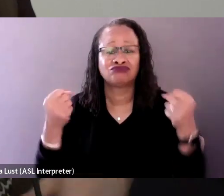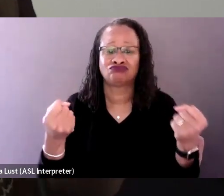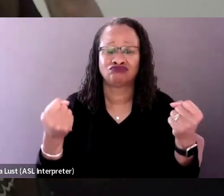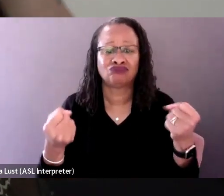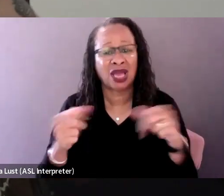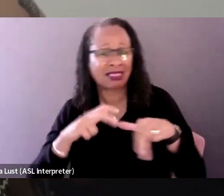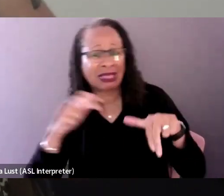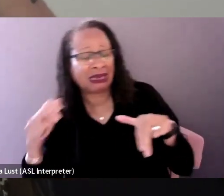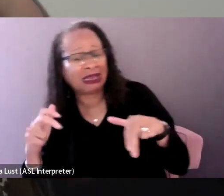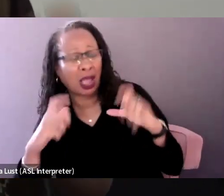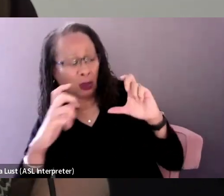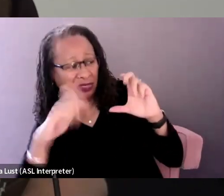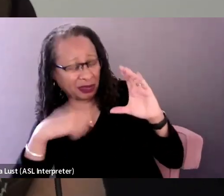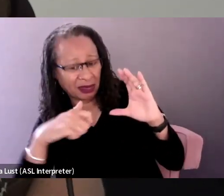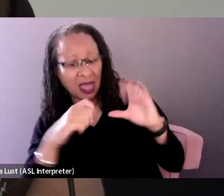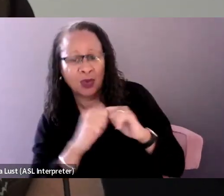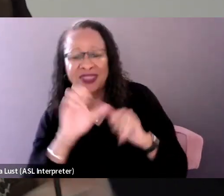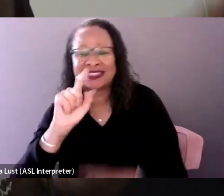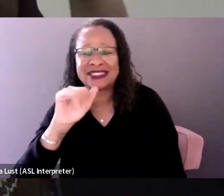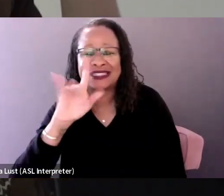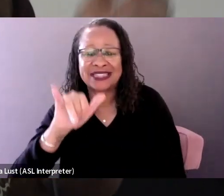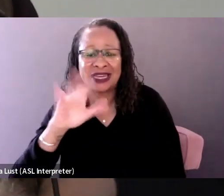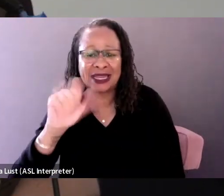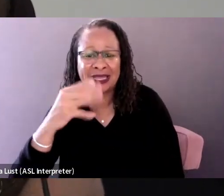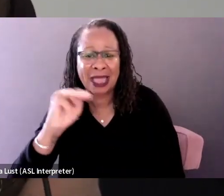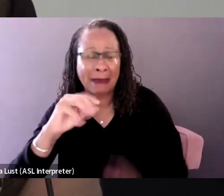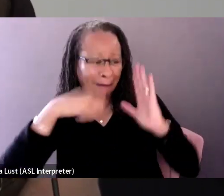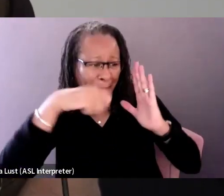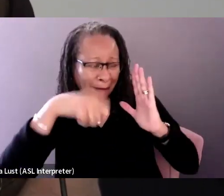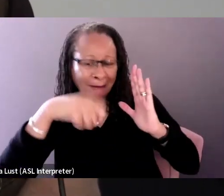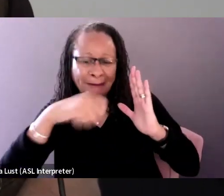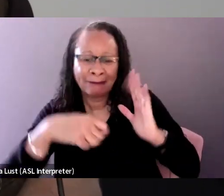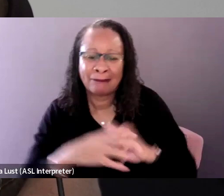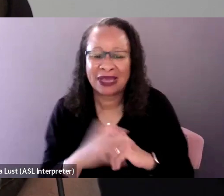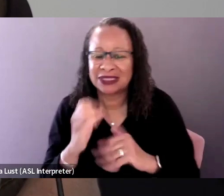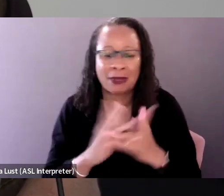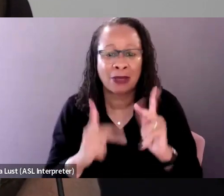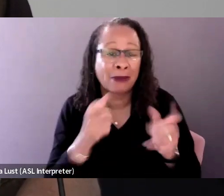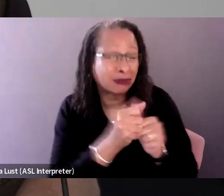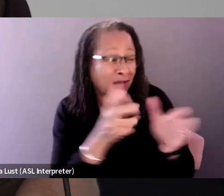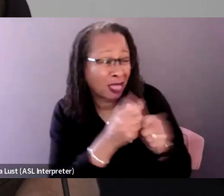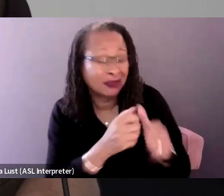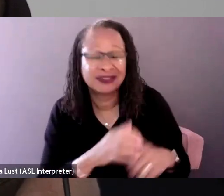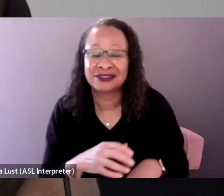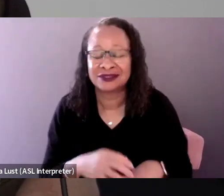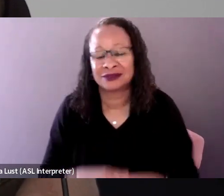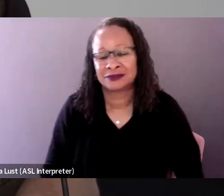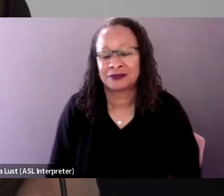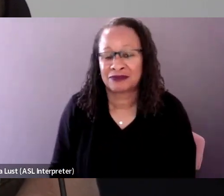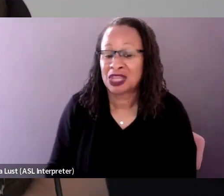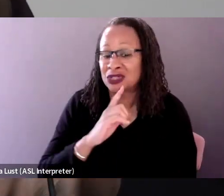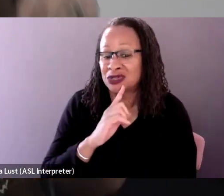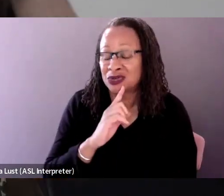with the steady cam and probably gonna die if someone randomly hits us. But it was magical. I think